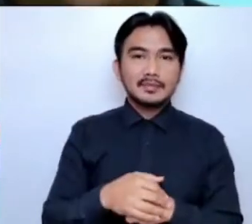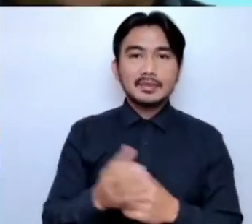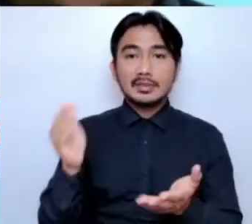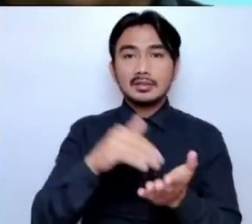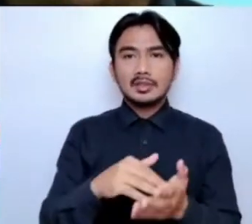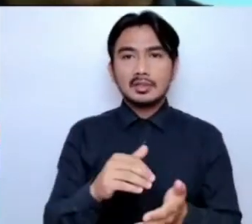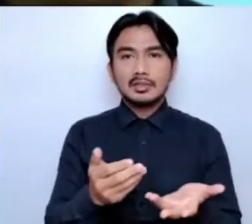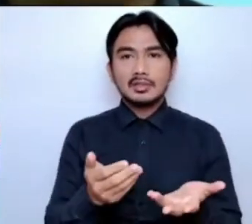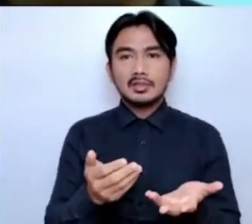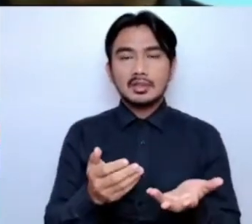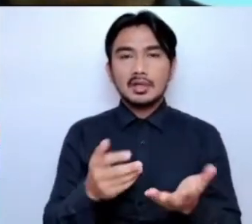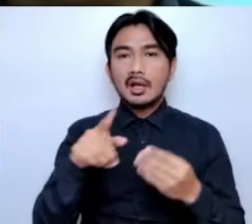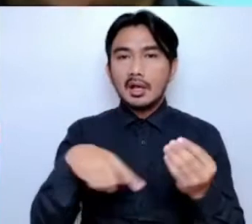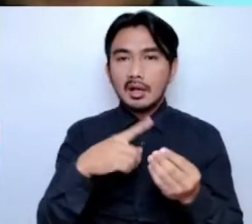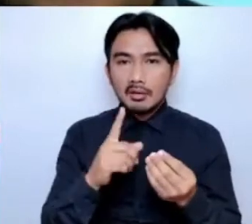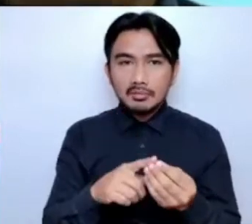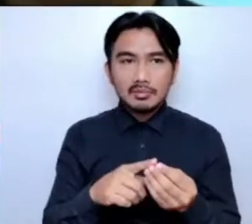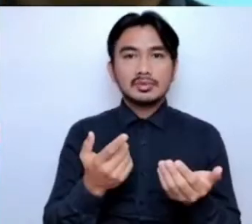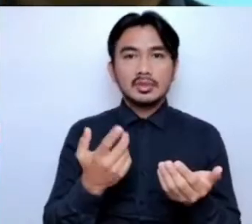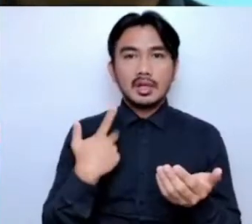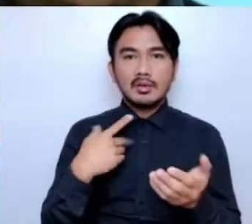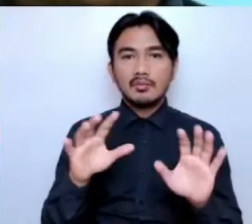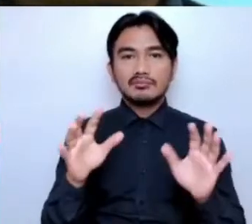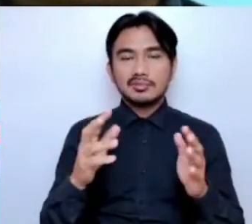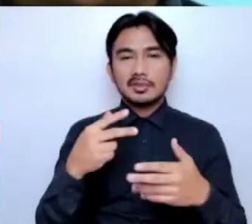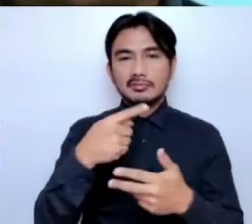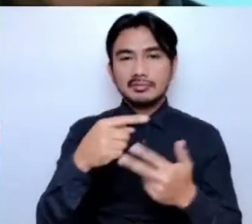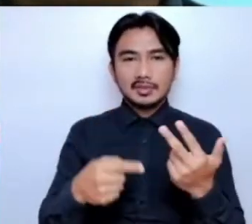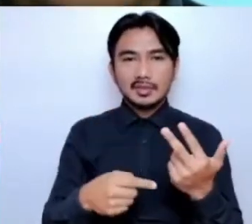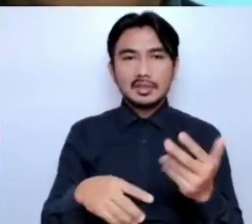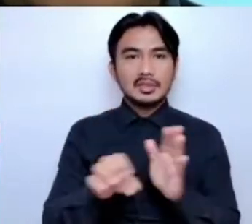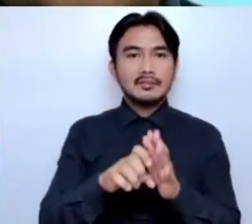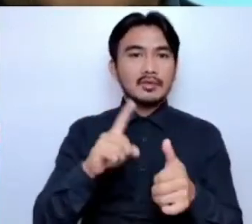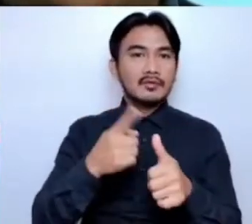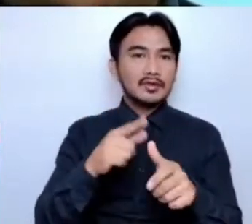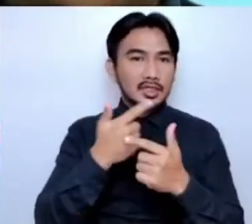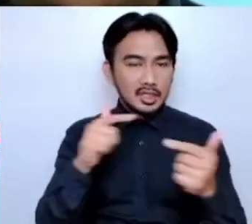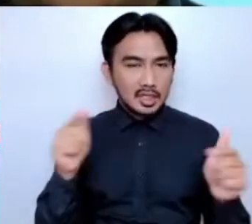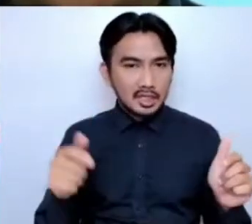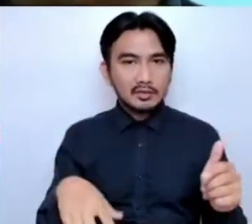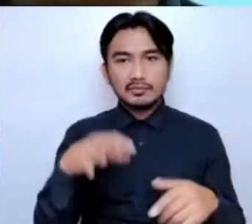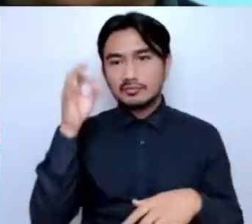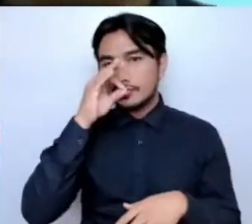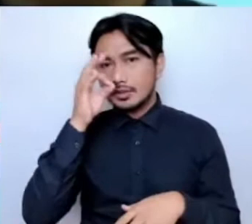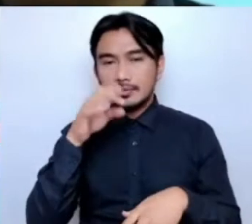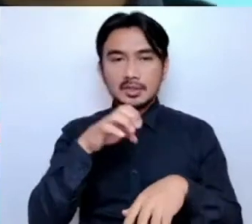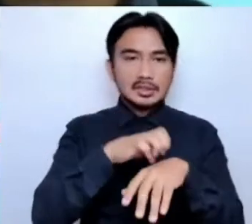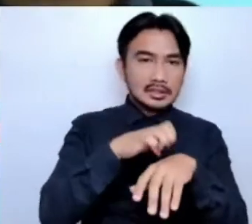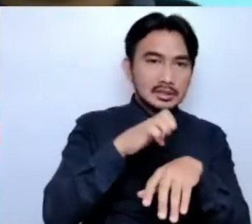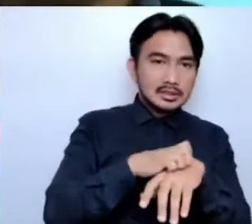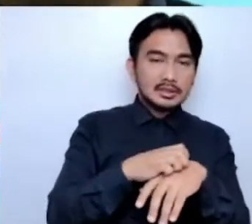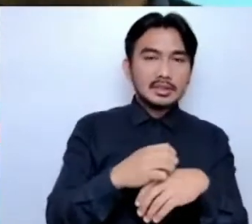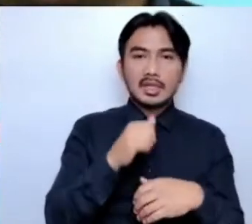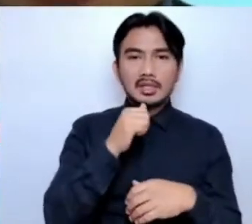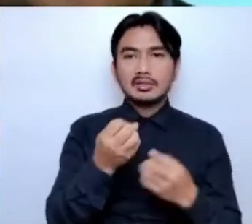on the presence of those three, mother tongue, Filipino, and English. It's not on the number of